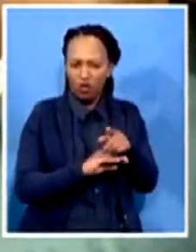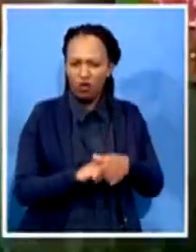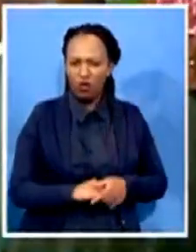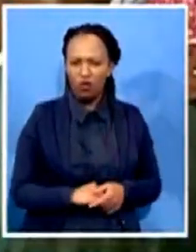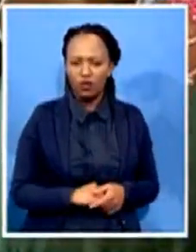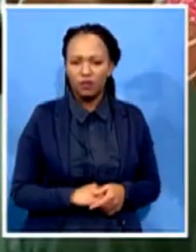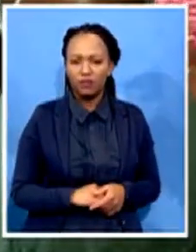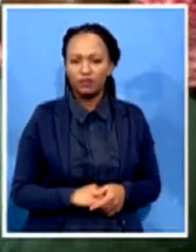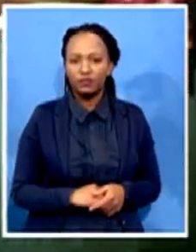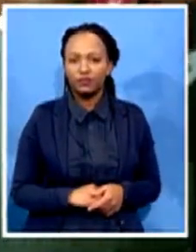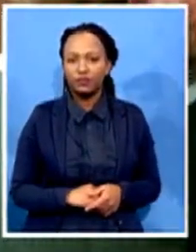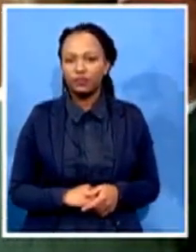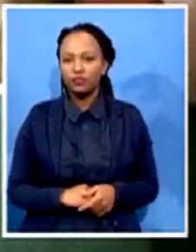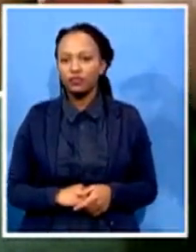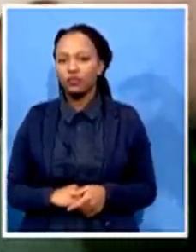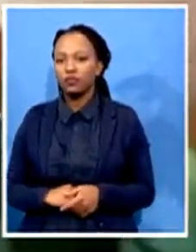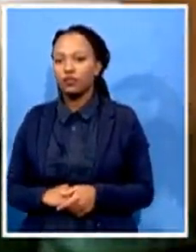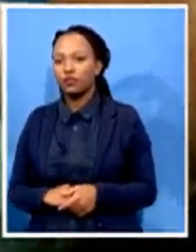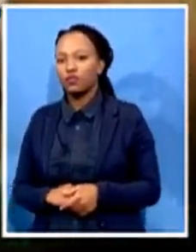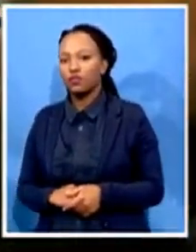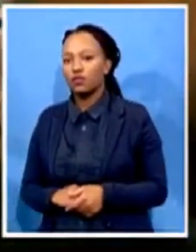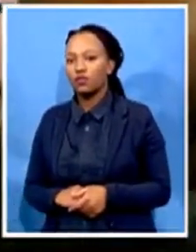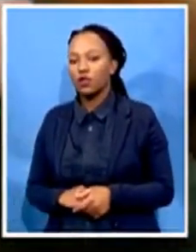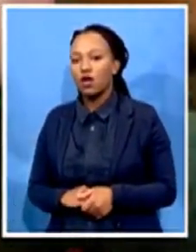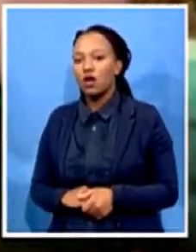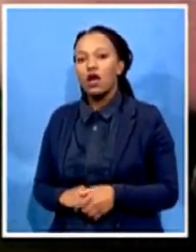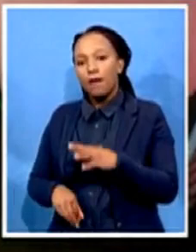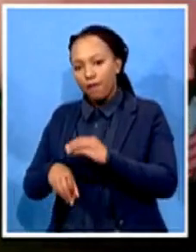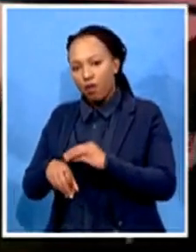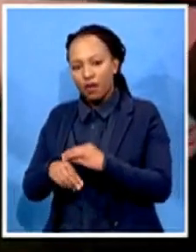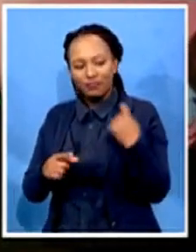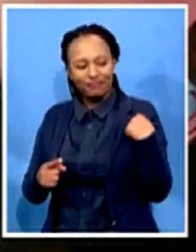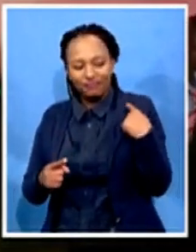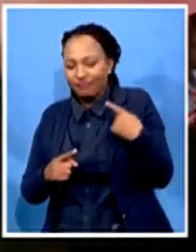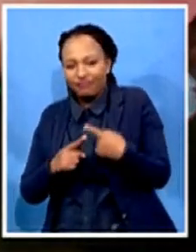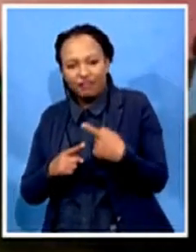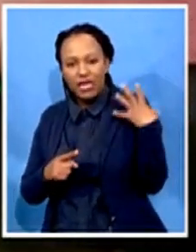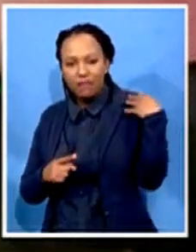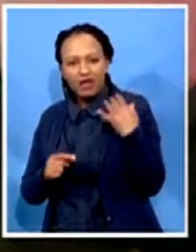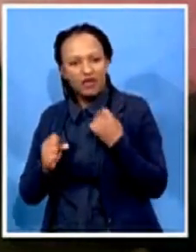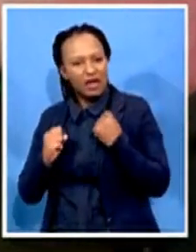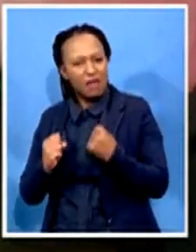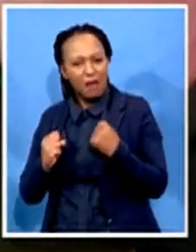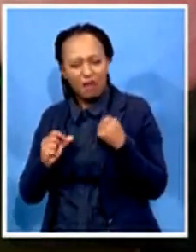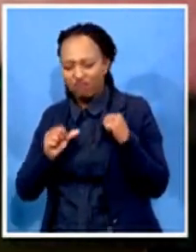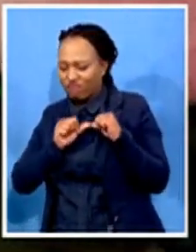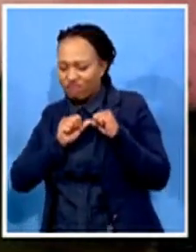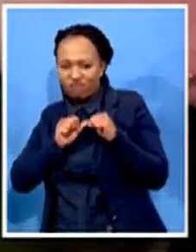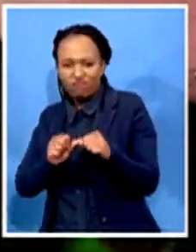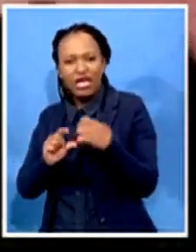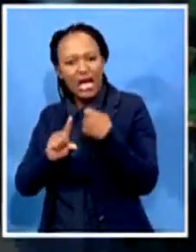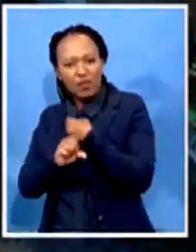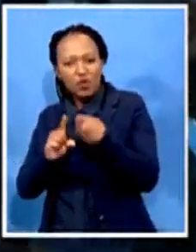minister has been abusing those resources of the defense force now and again. Why must we give her another